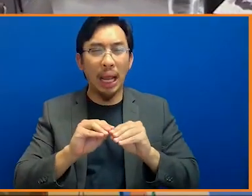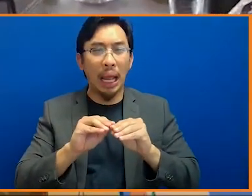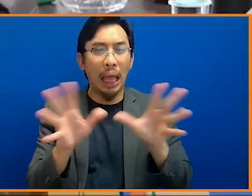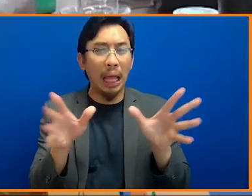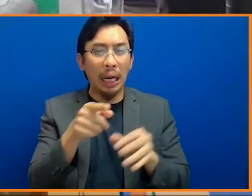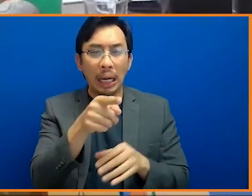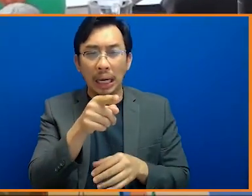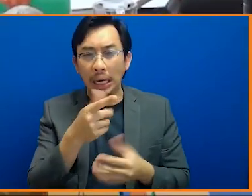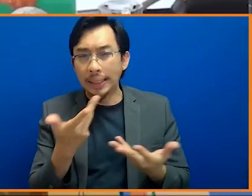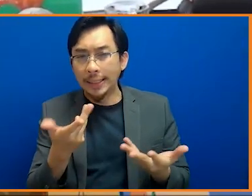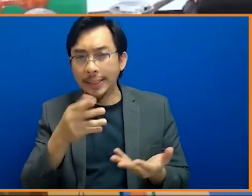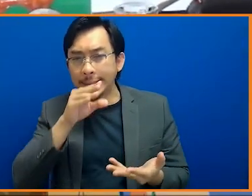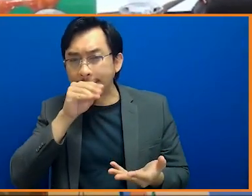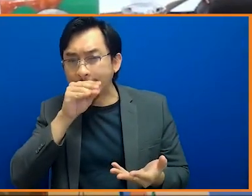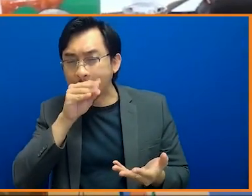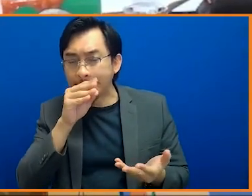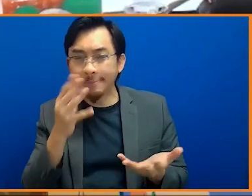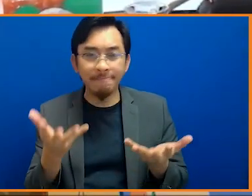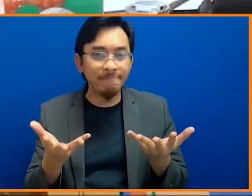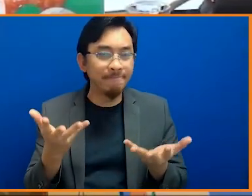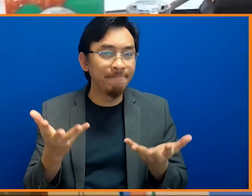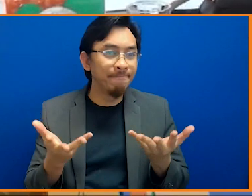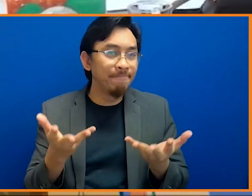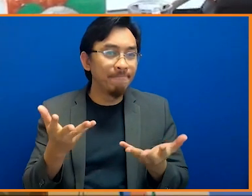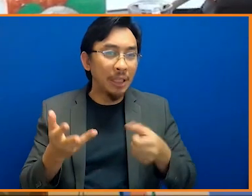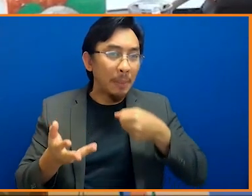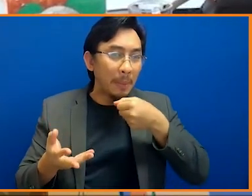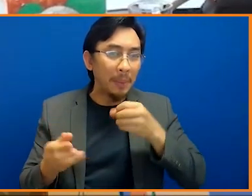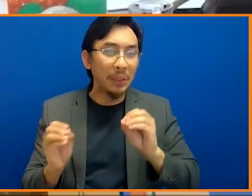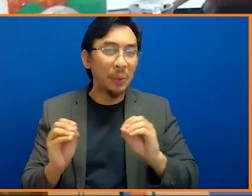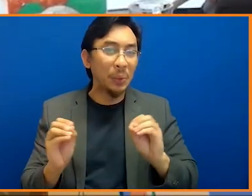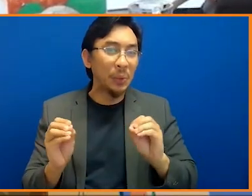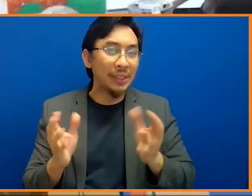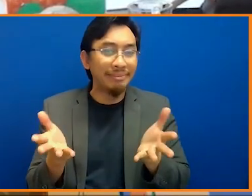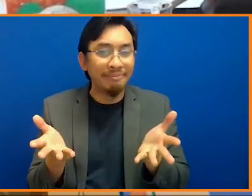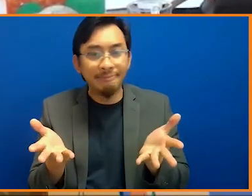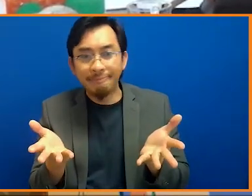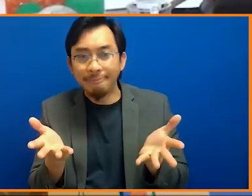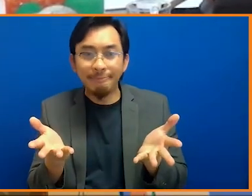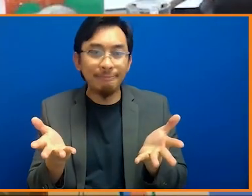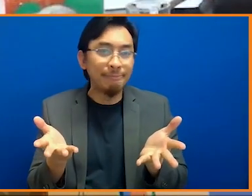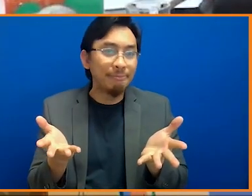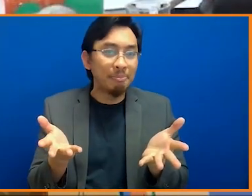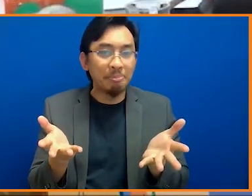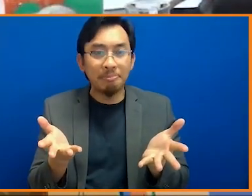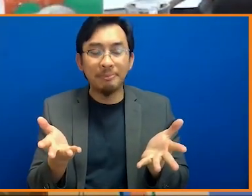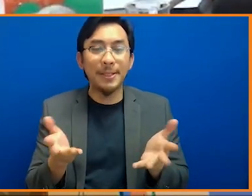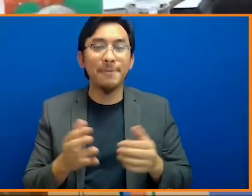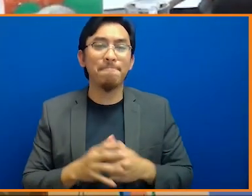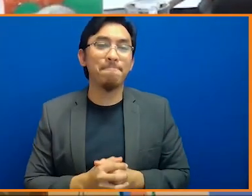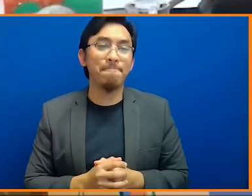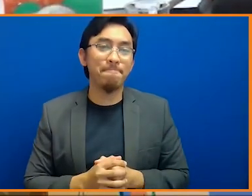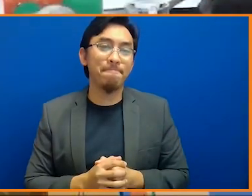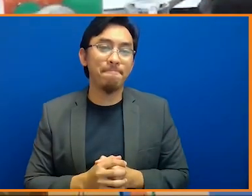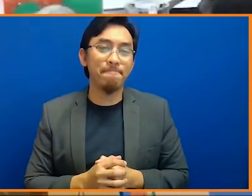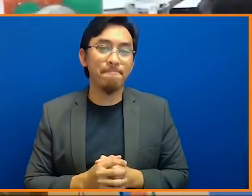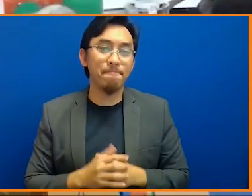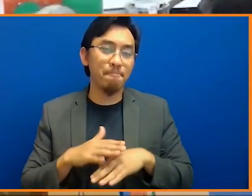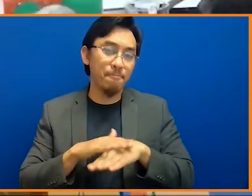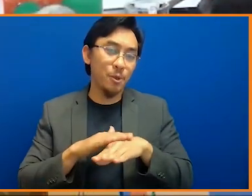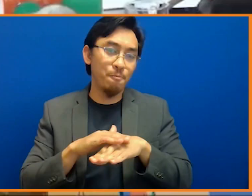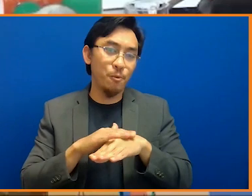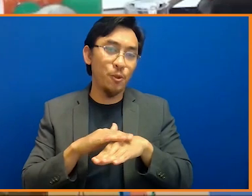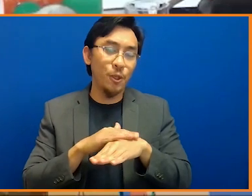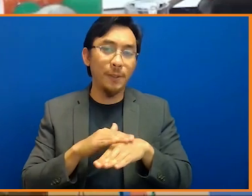public people that even they don't know what the building or familiar what the building.